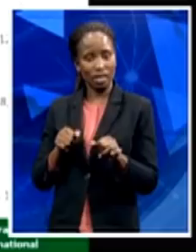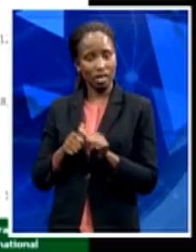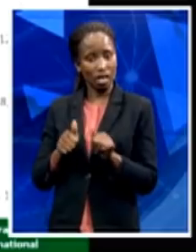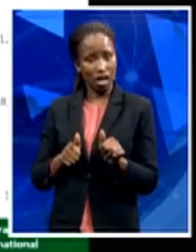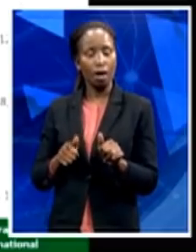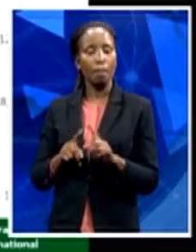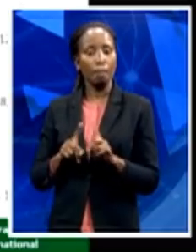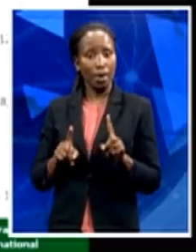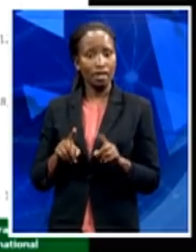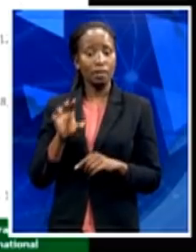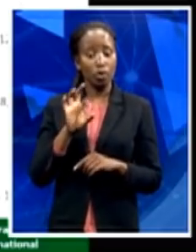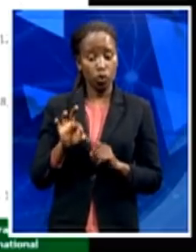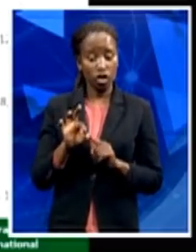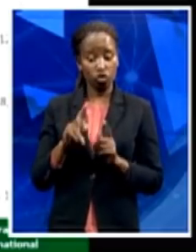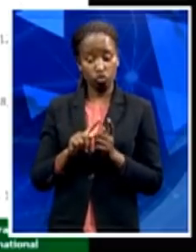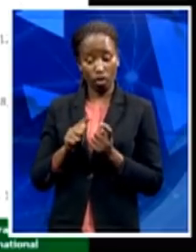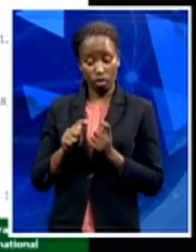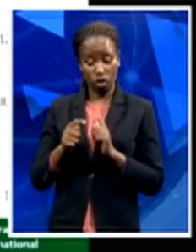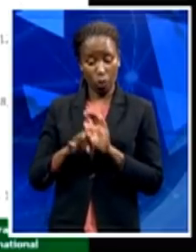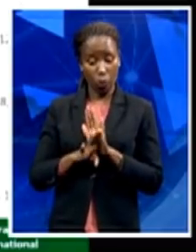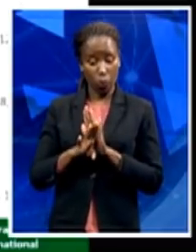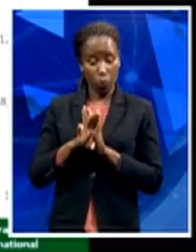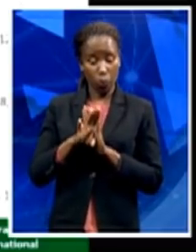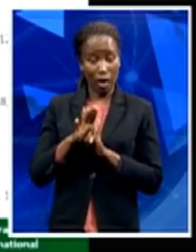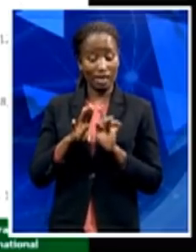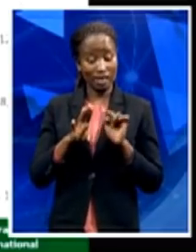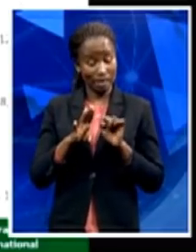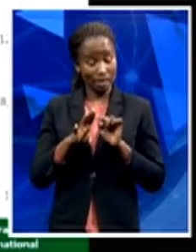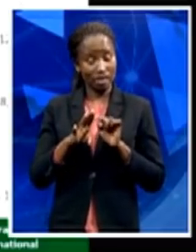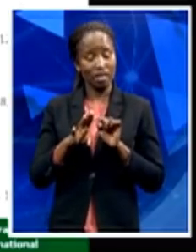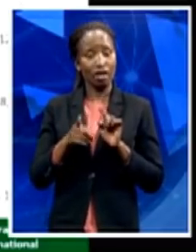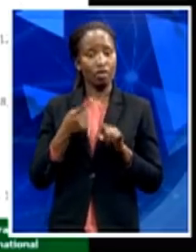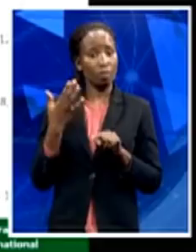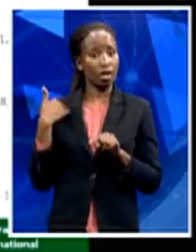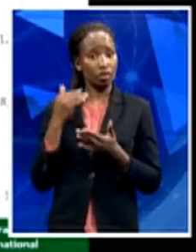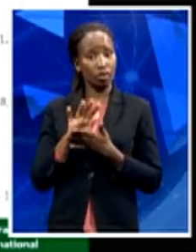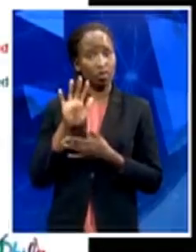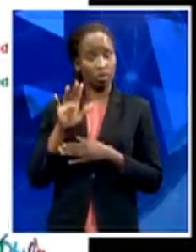terms of positivity in the last 14 days is quite significant.